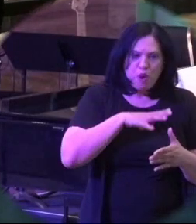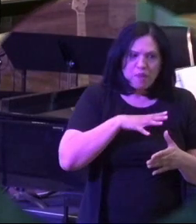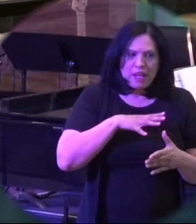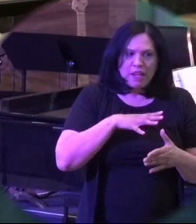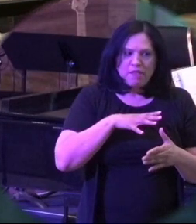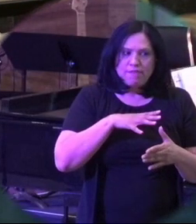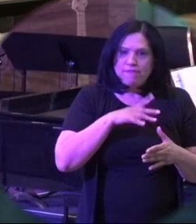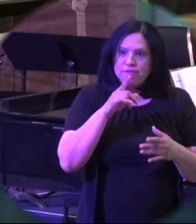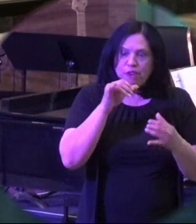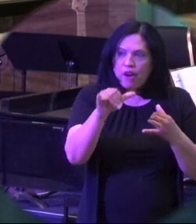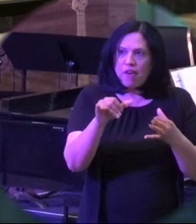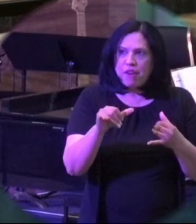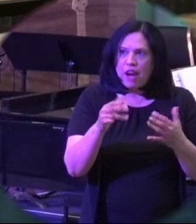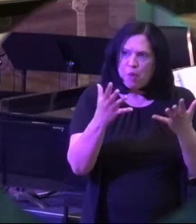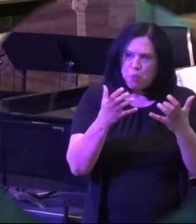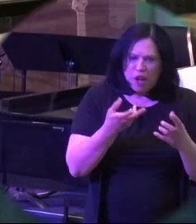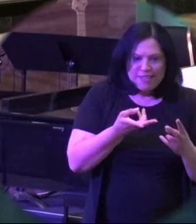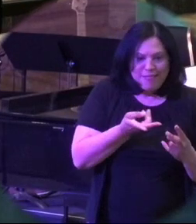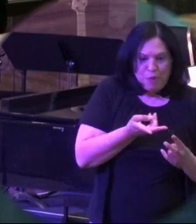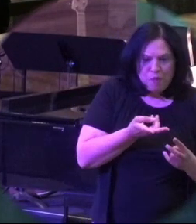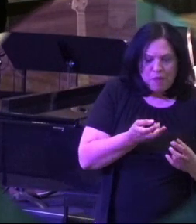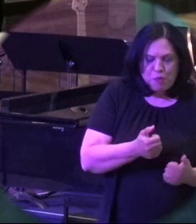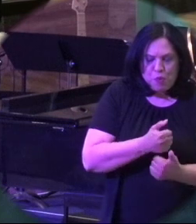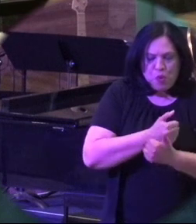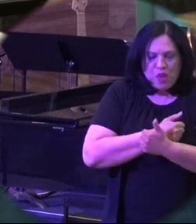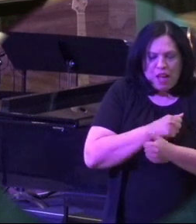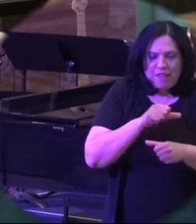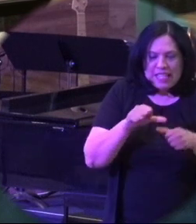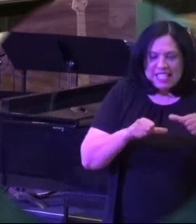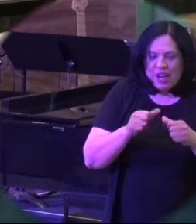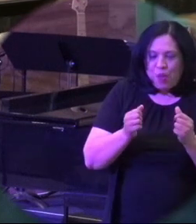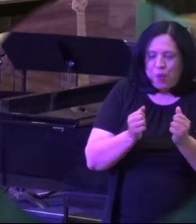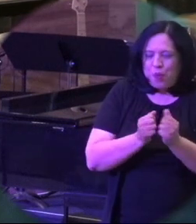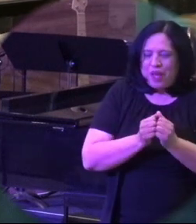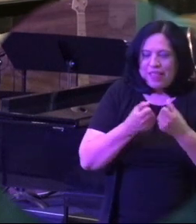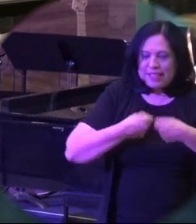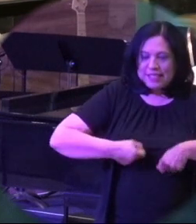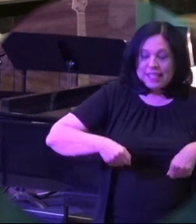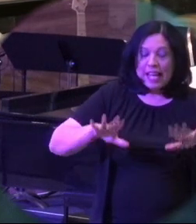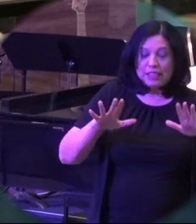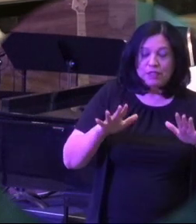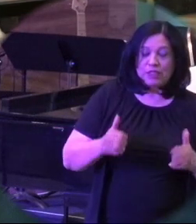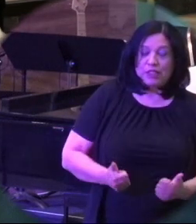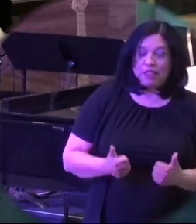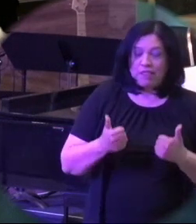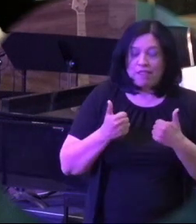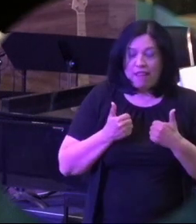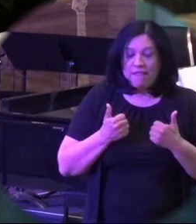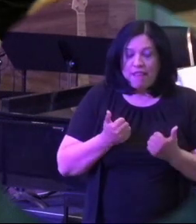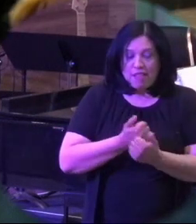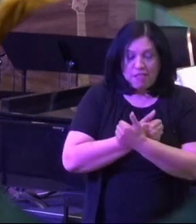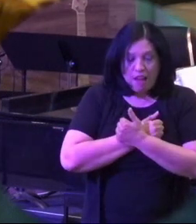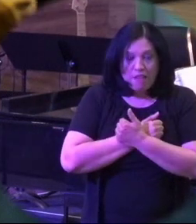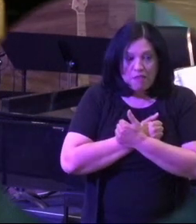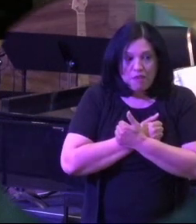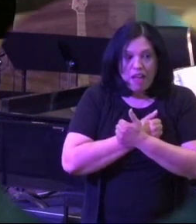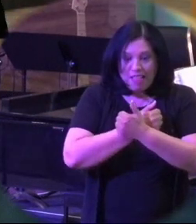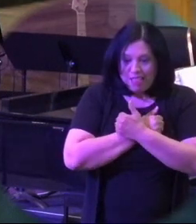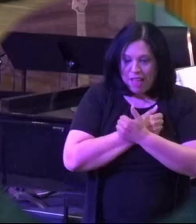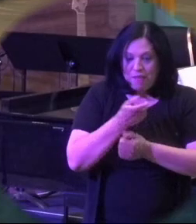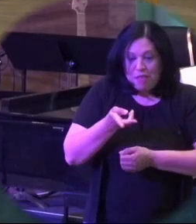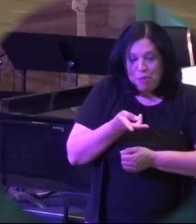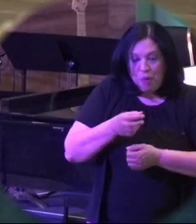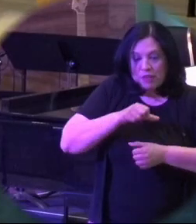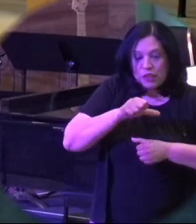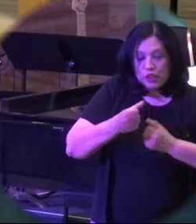with a sacrificial, committed love, a love in which they are supporting each other and looking for the